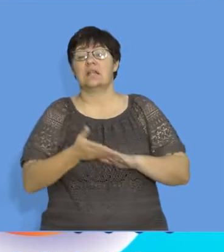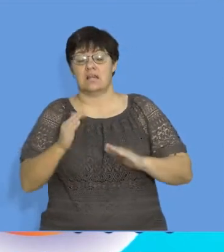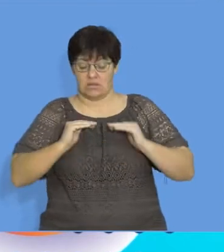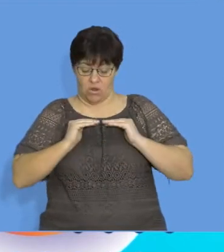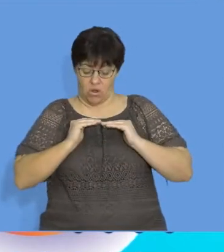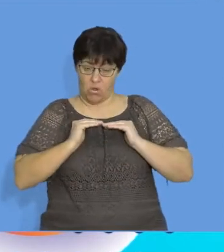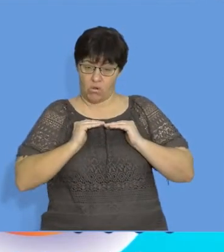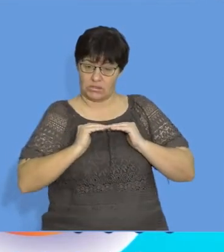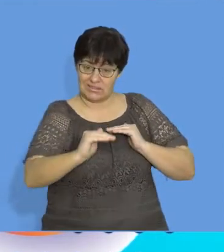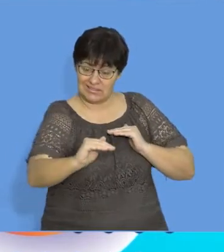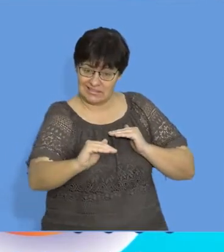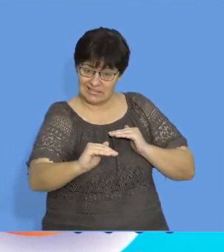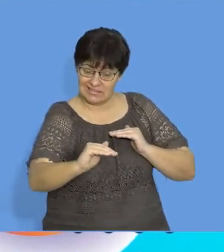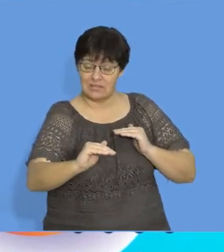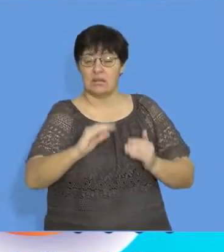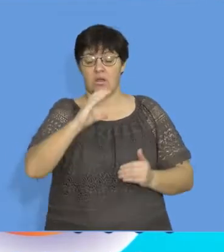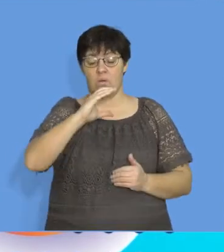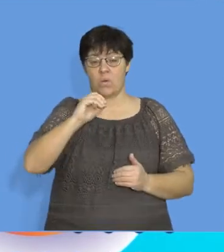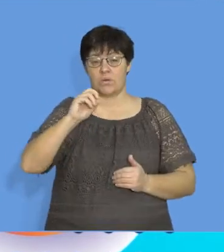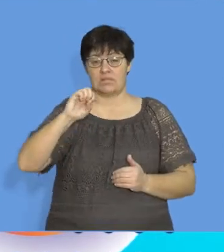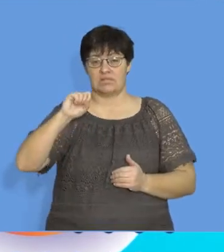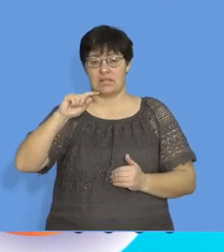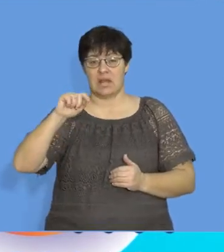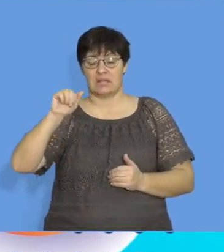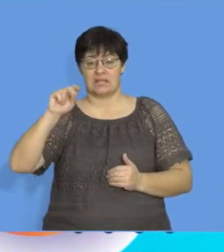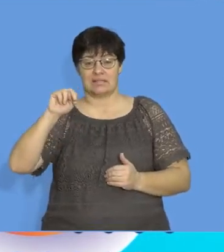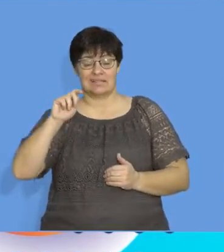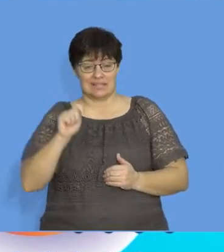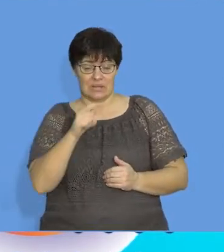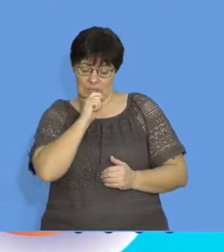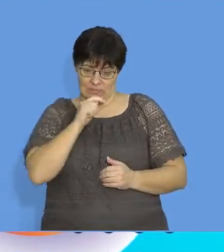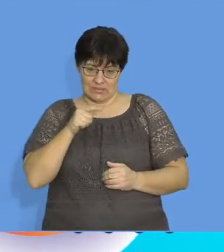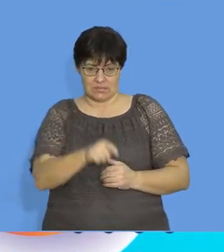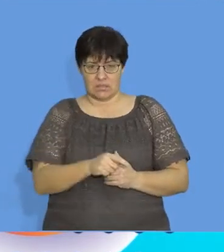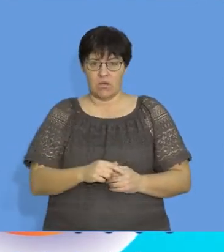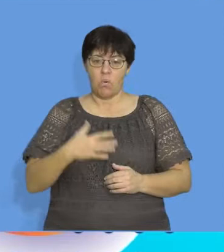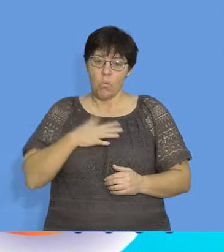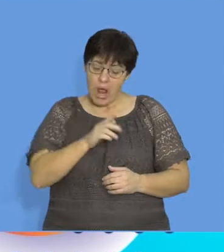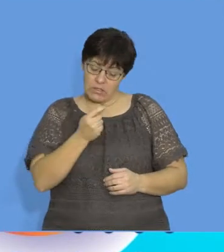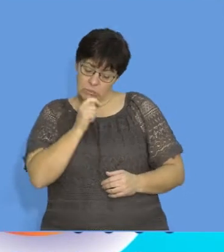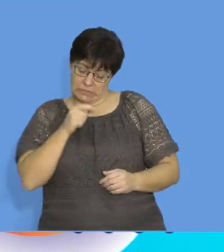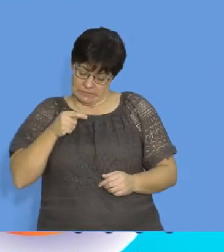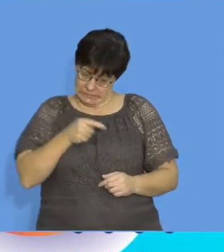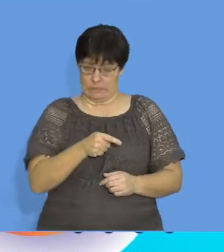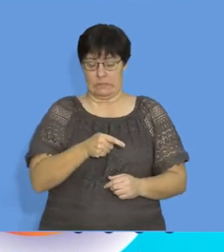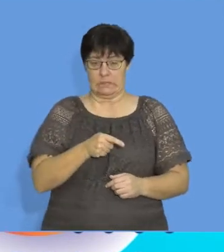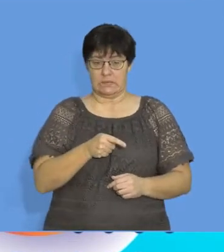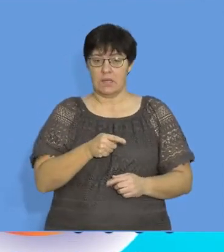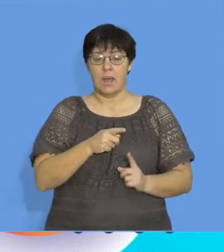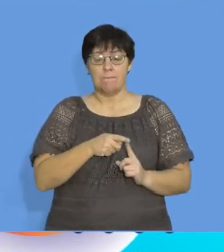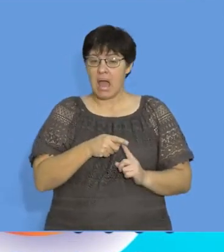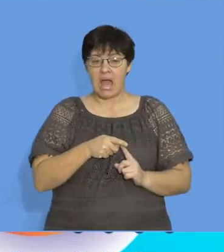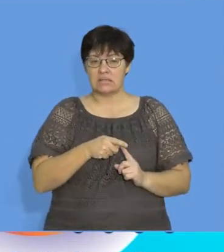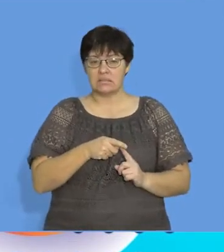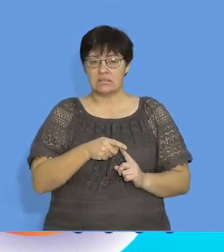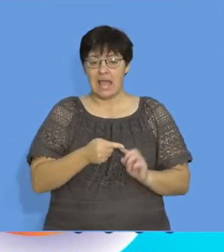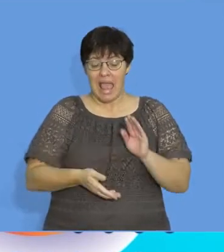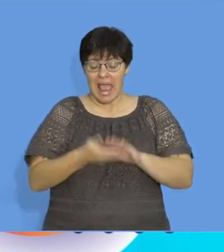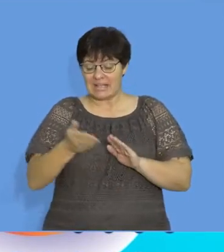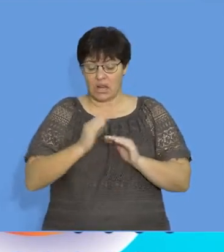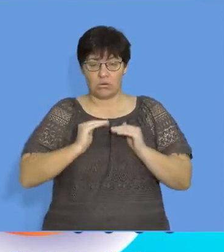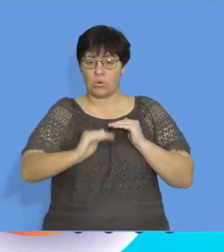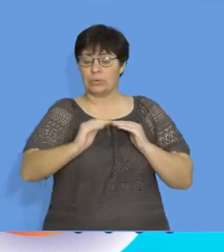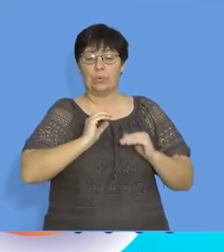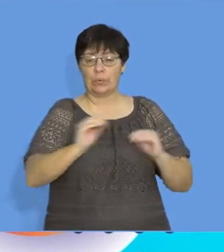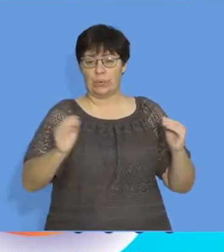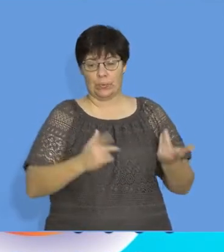is constant. You are going to be very, very tempted to use this equation where you